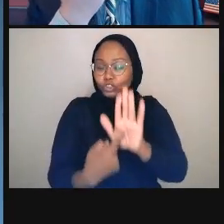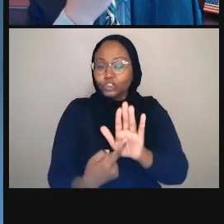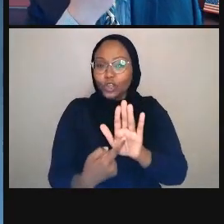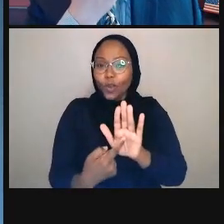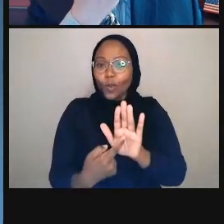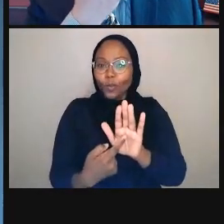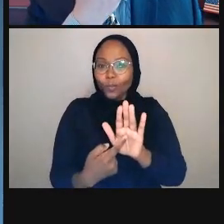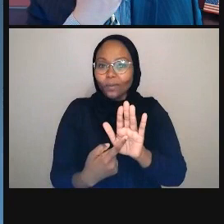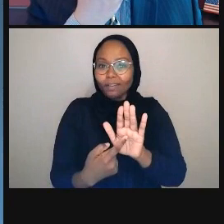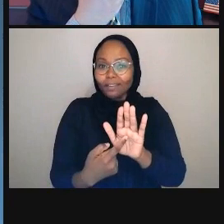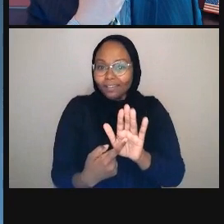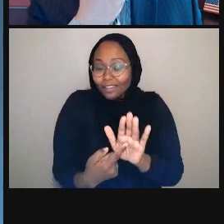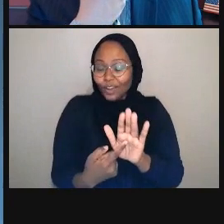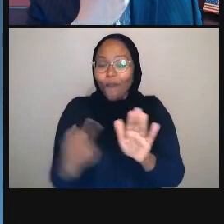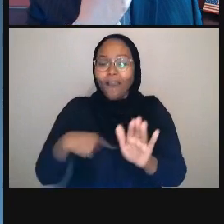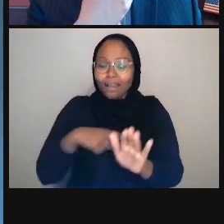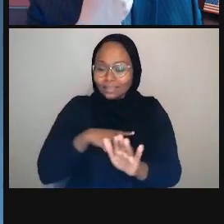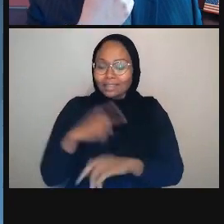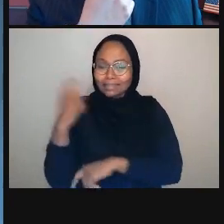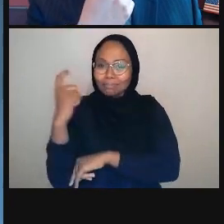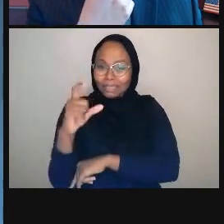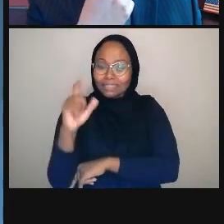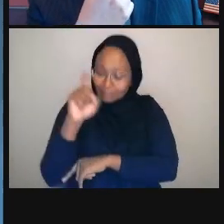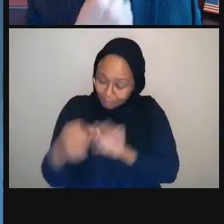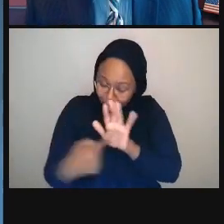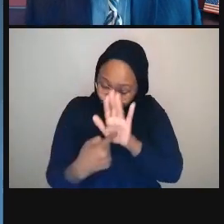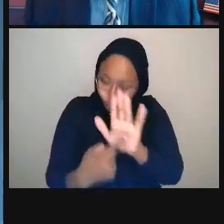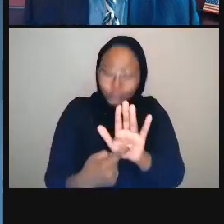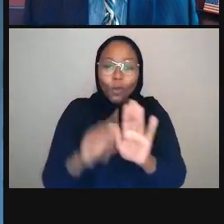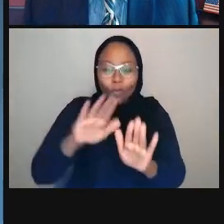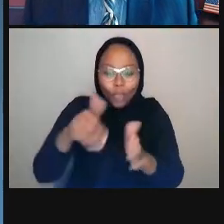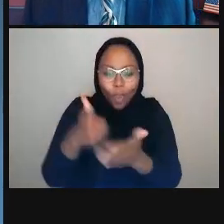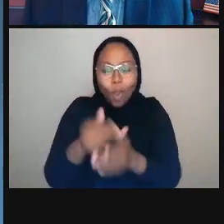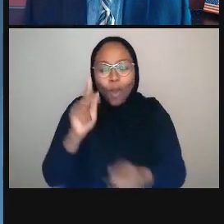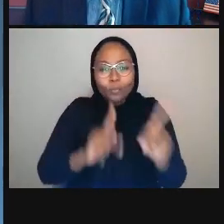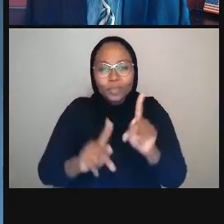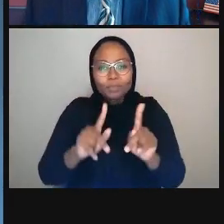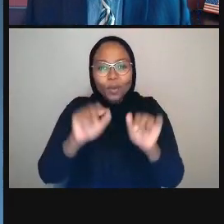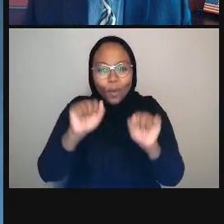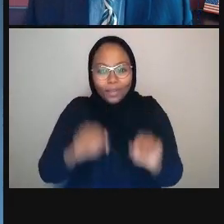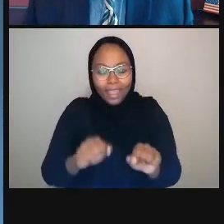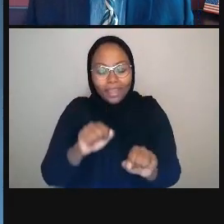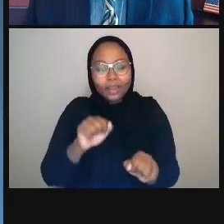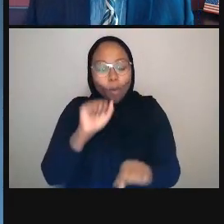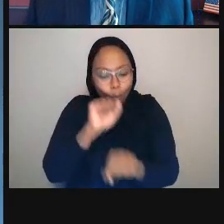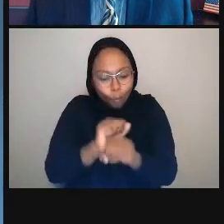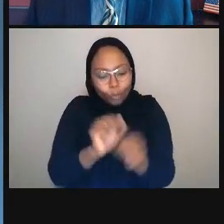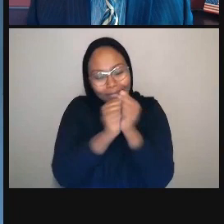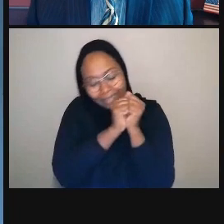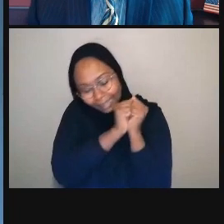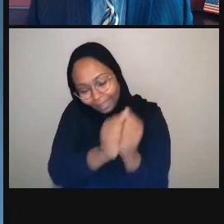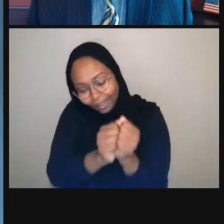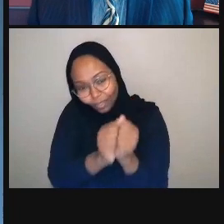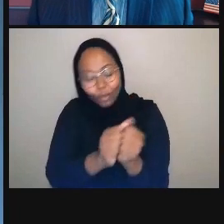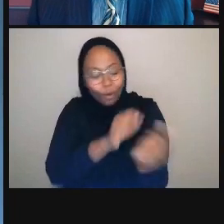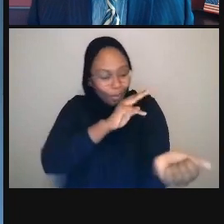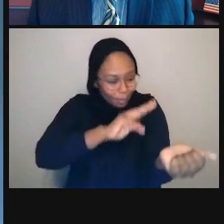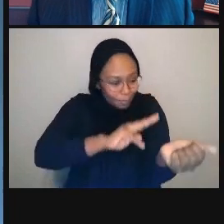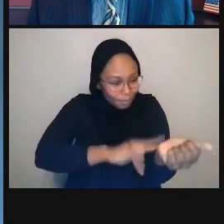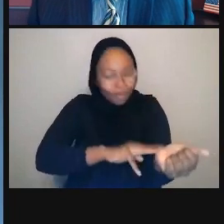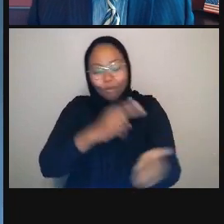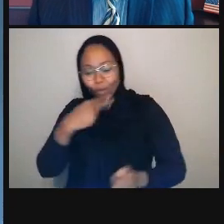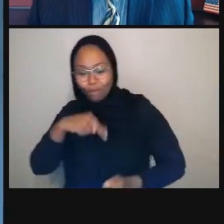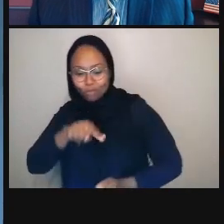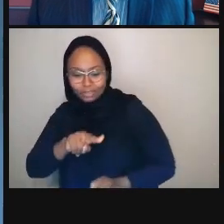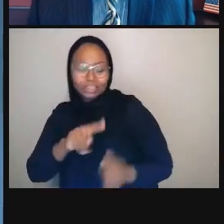Muslims particularly, but really for all people in general, that we can do this in a way that's effective. But we have to speak truth to